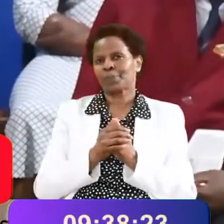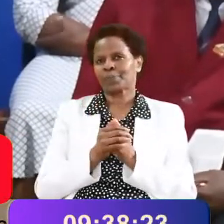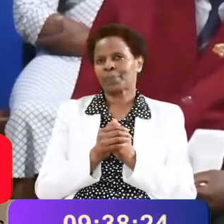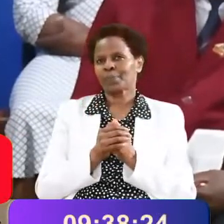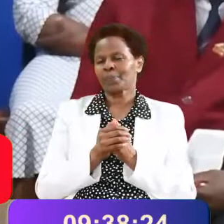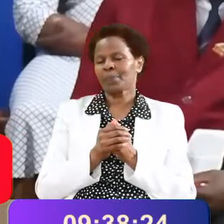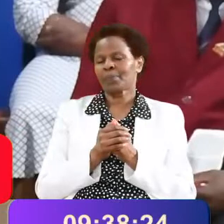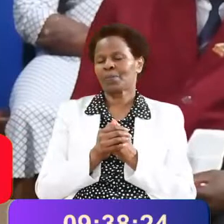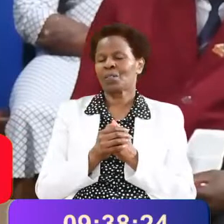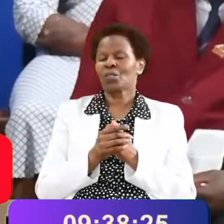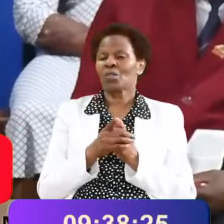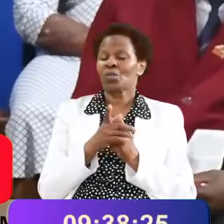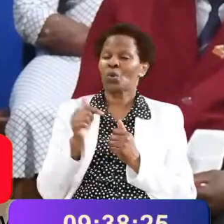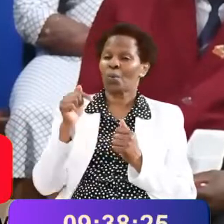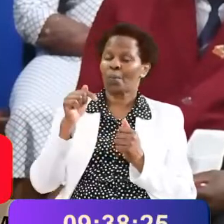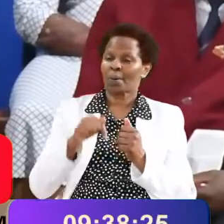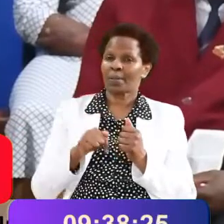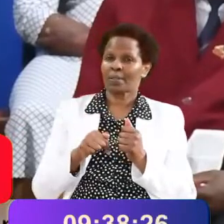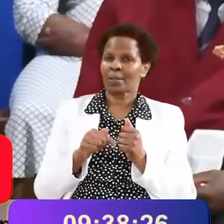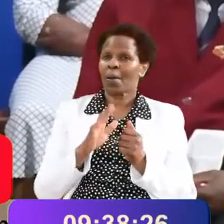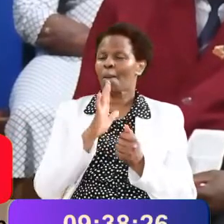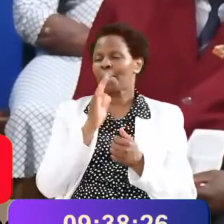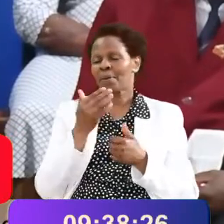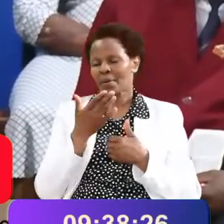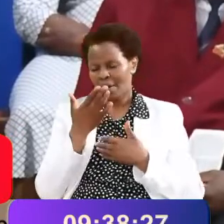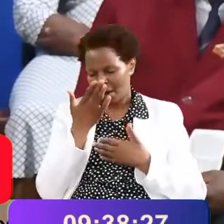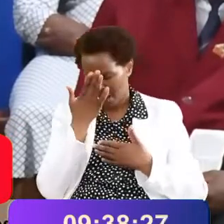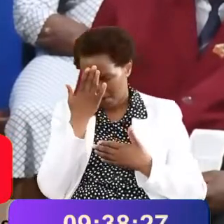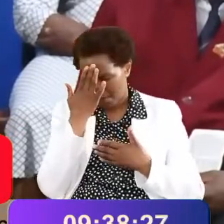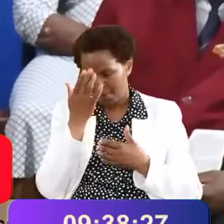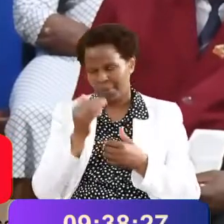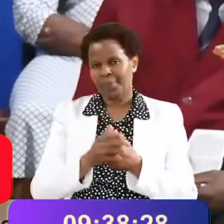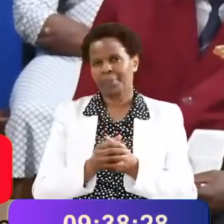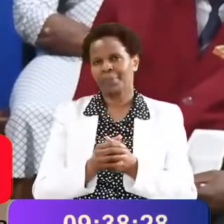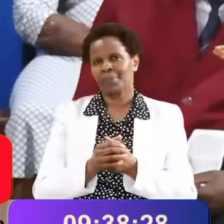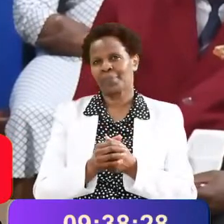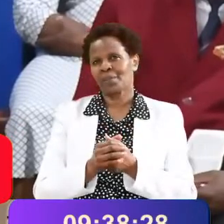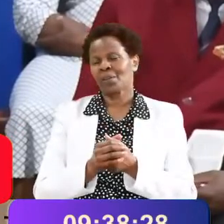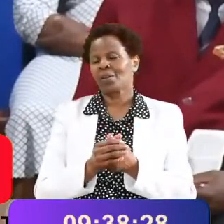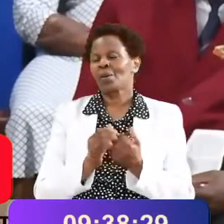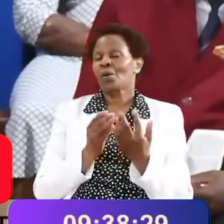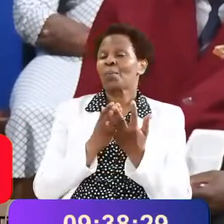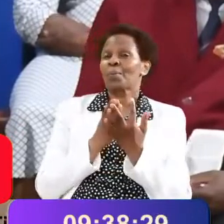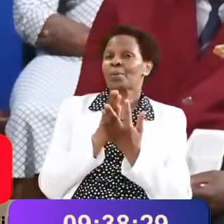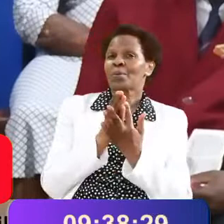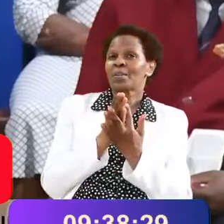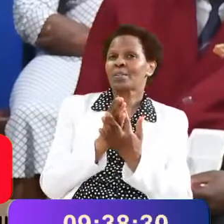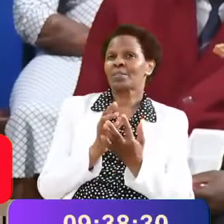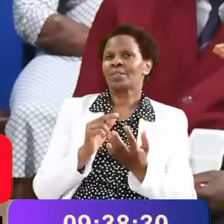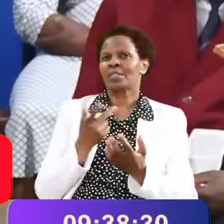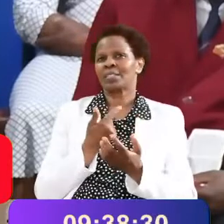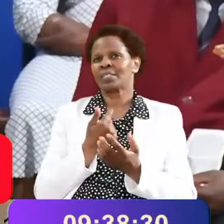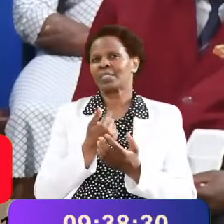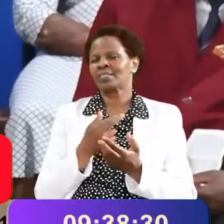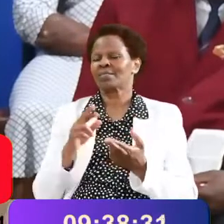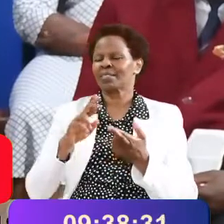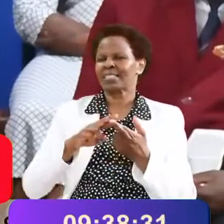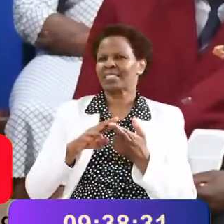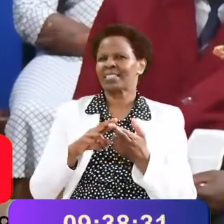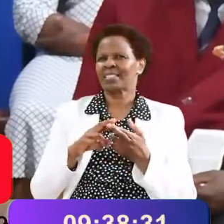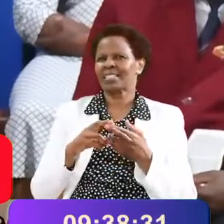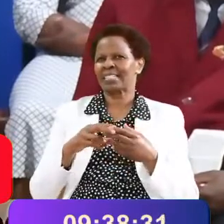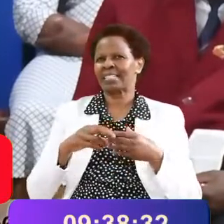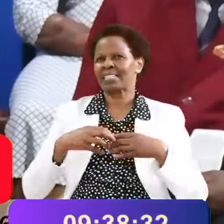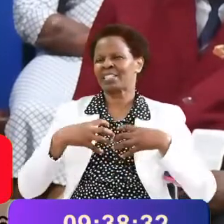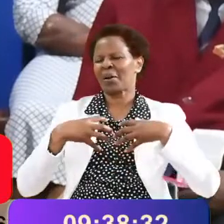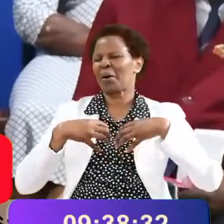reconciliation demands humility. I know what might be standing between us and reconciliation is our ego and our